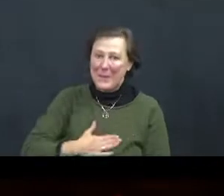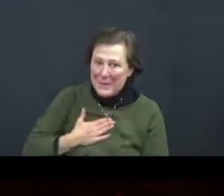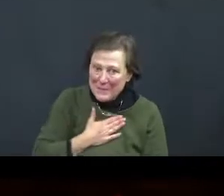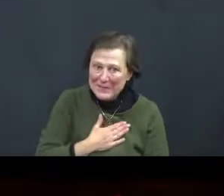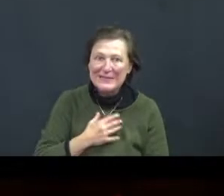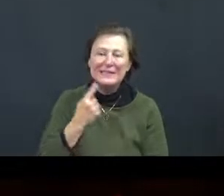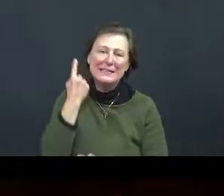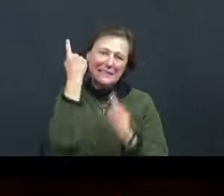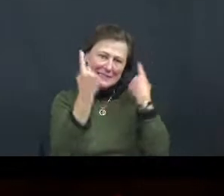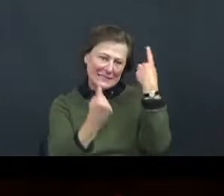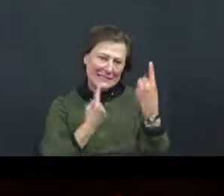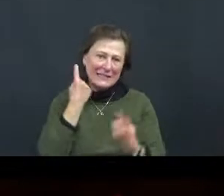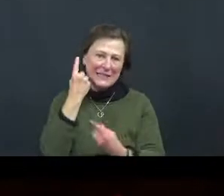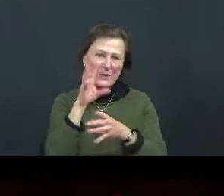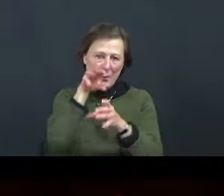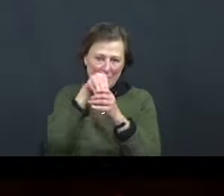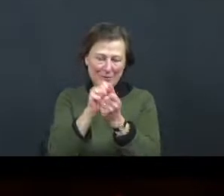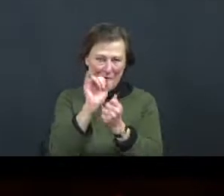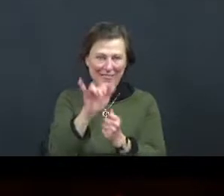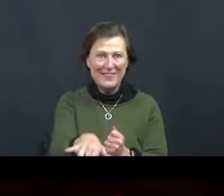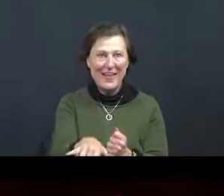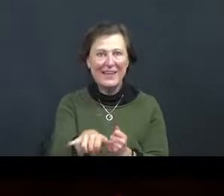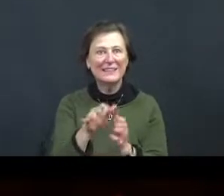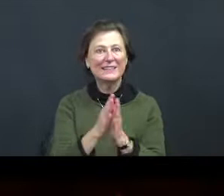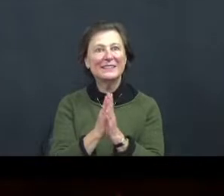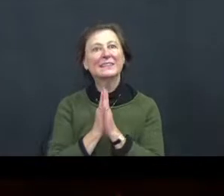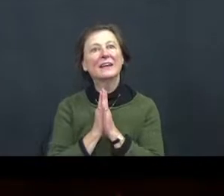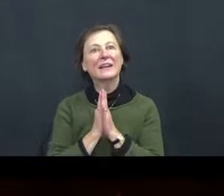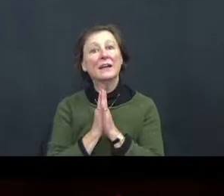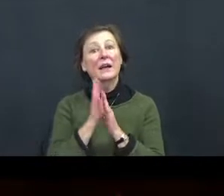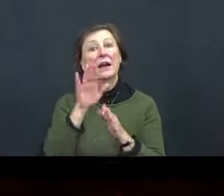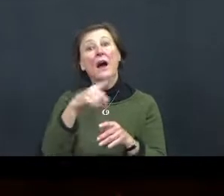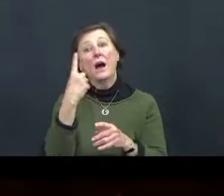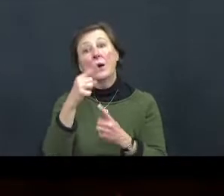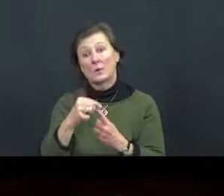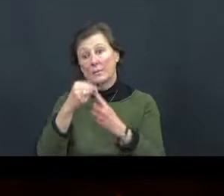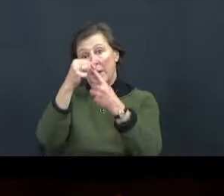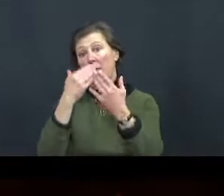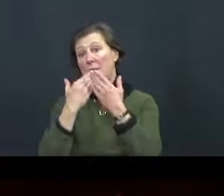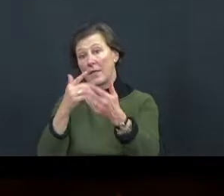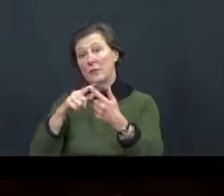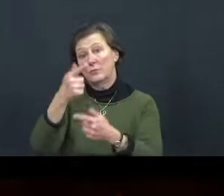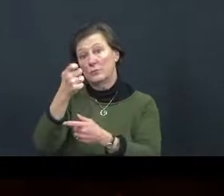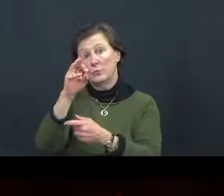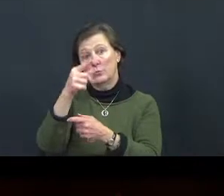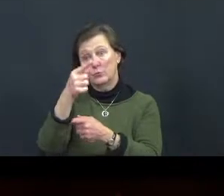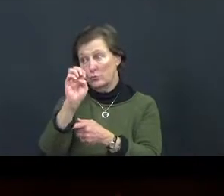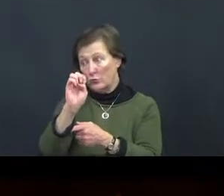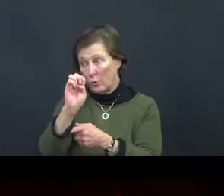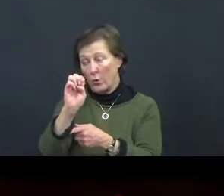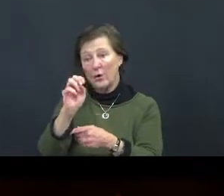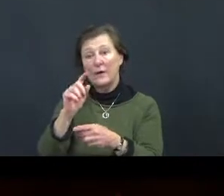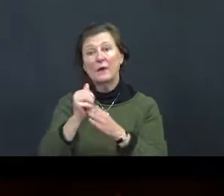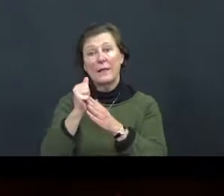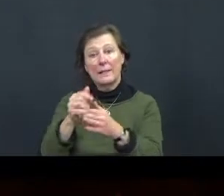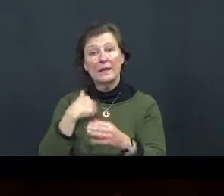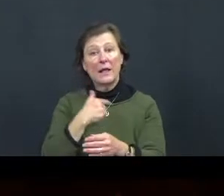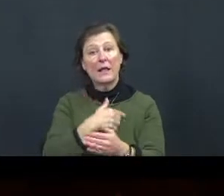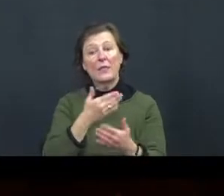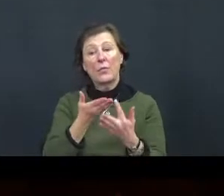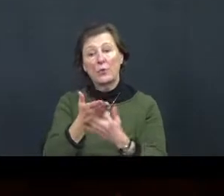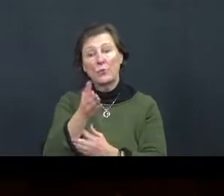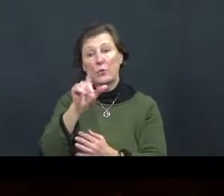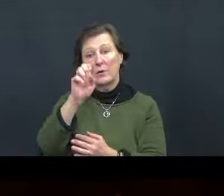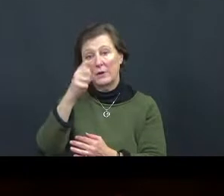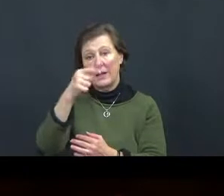consider participating in that. I just want to give a special thanks to George Struble for leading us through this legacy